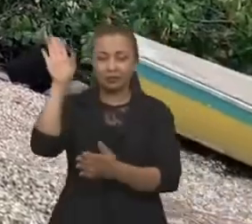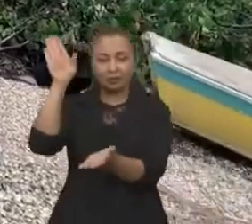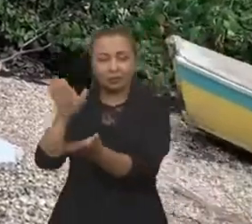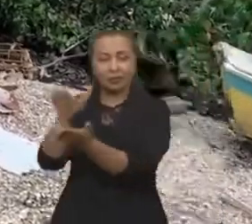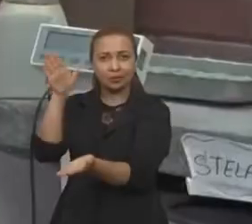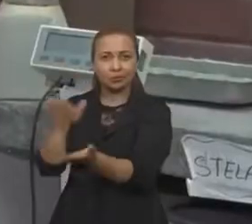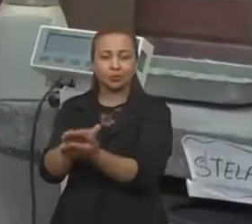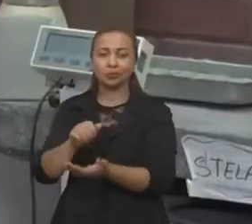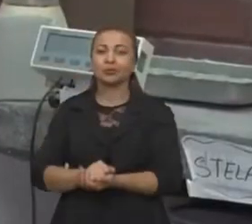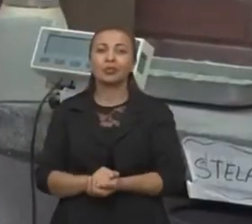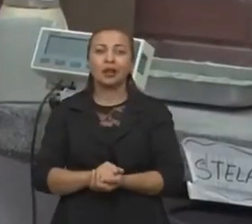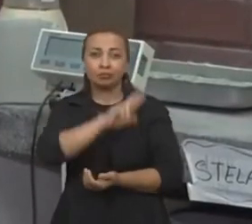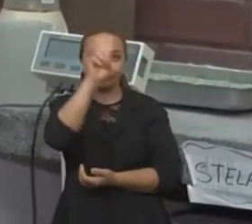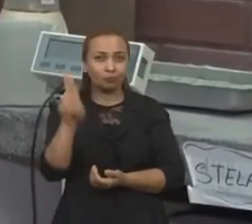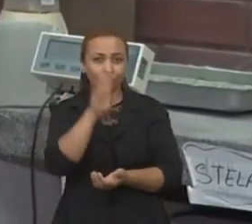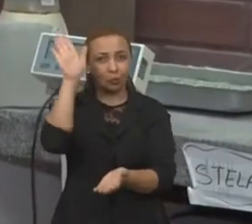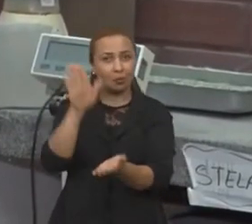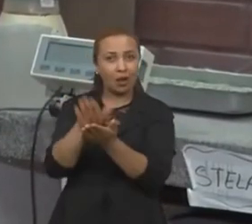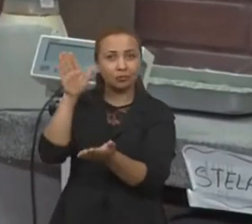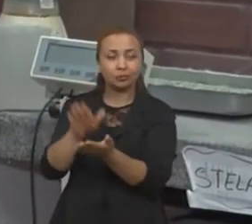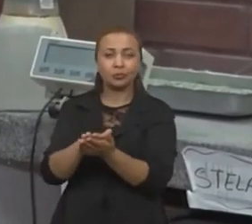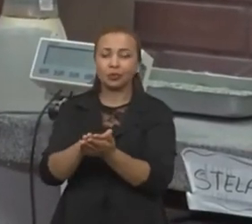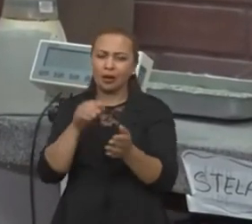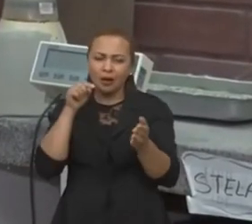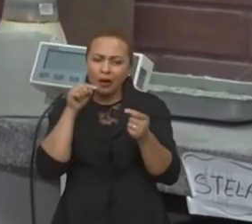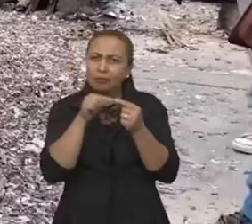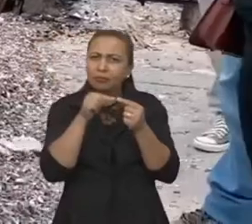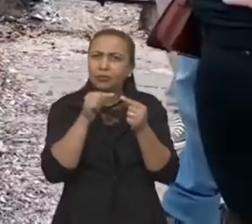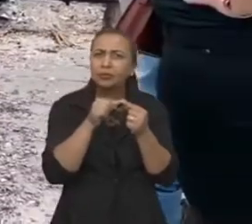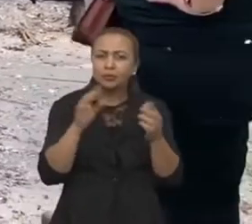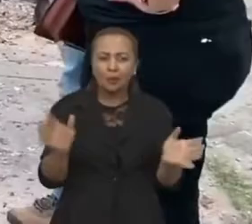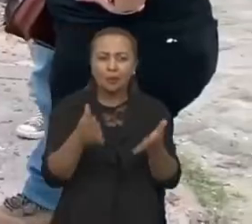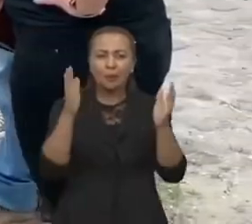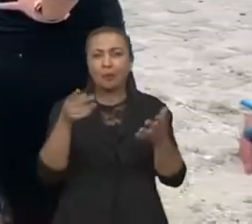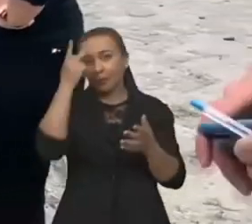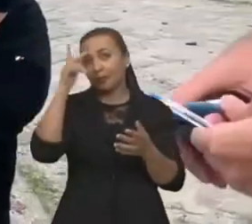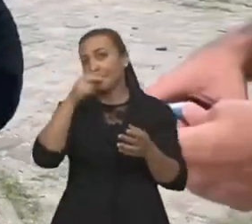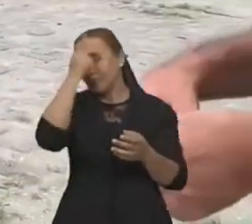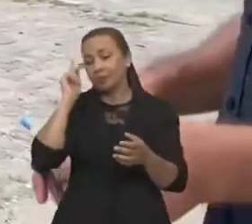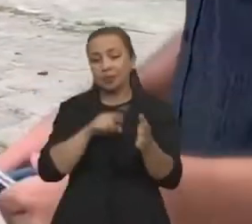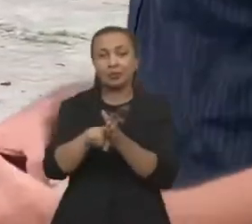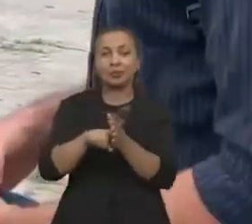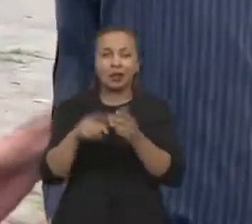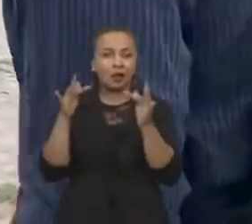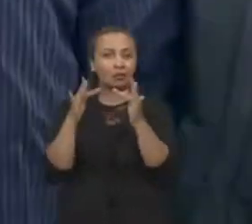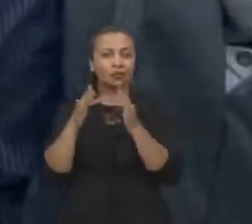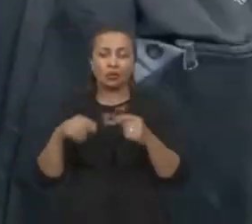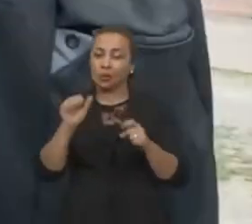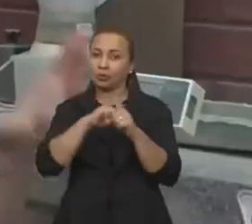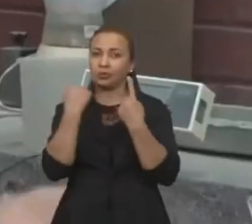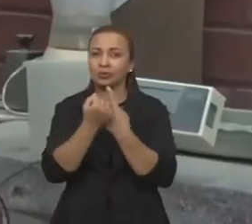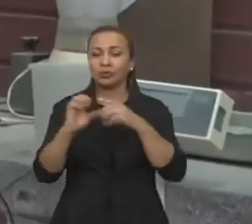Pernambuco. The University of Pernambuco has invested a lot in so that the researchers of the university can be in contact with society